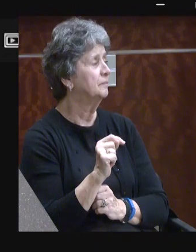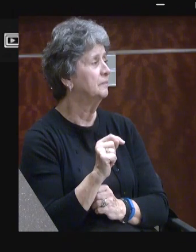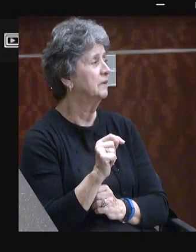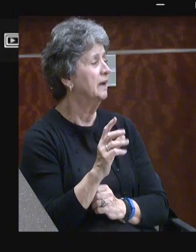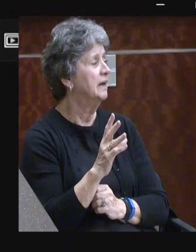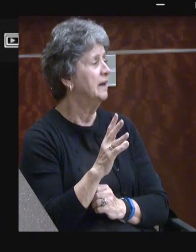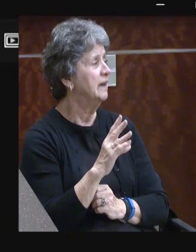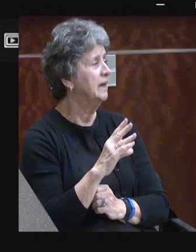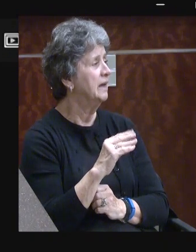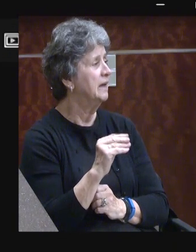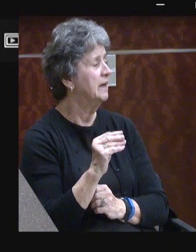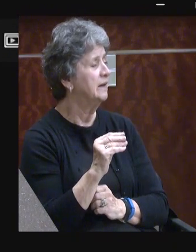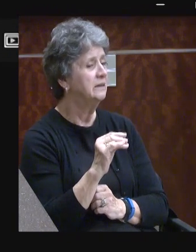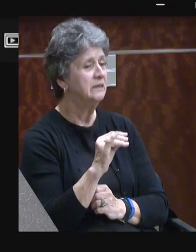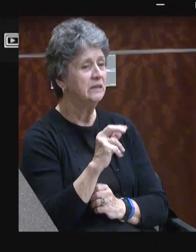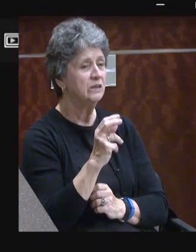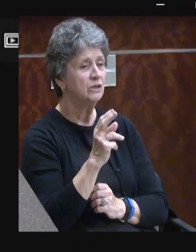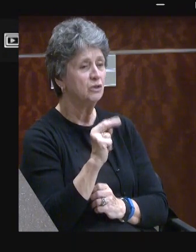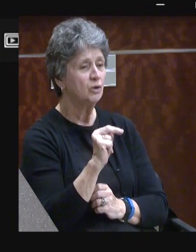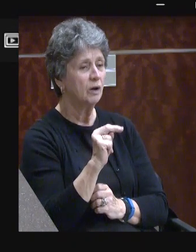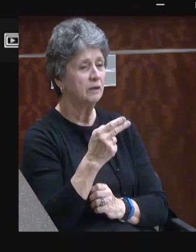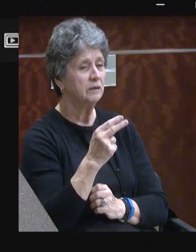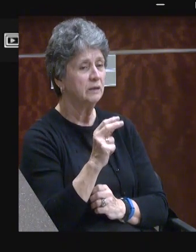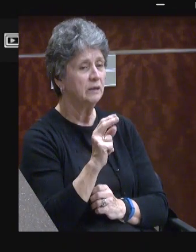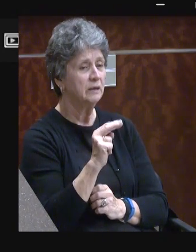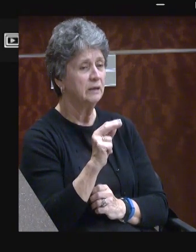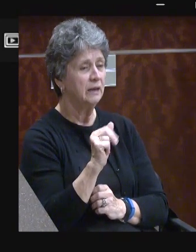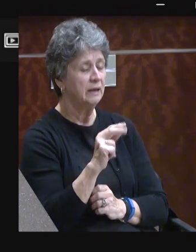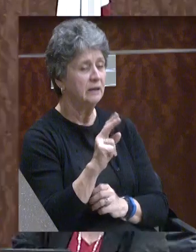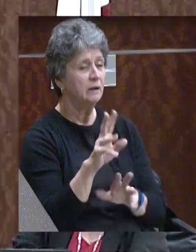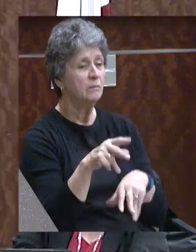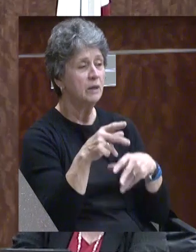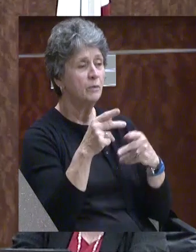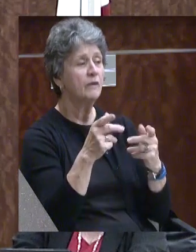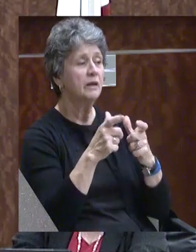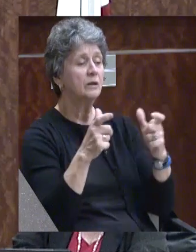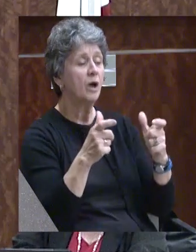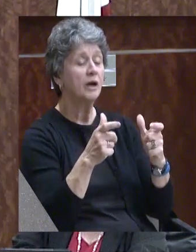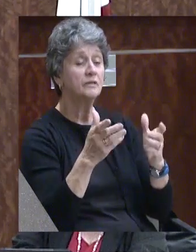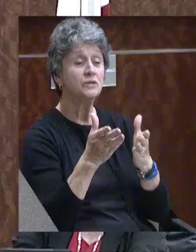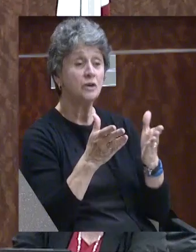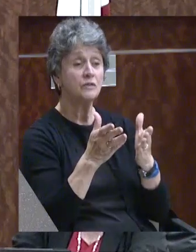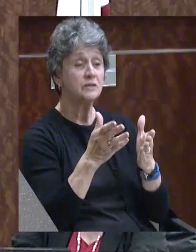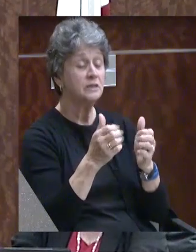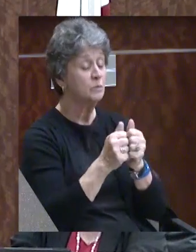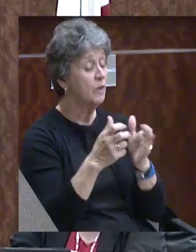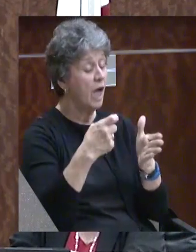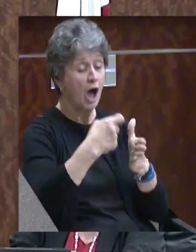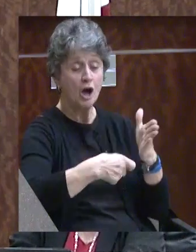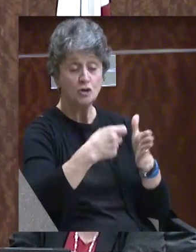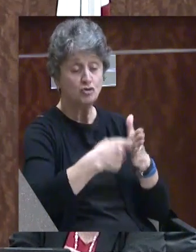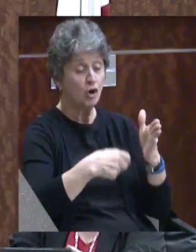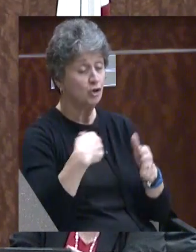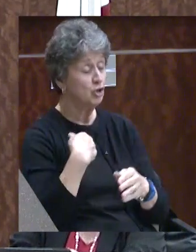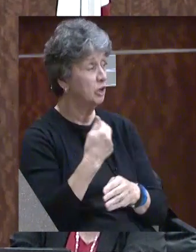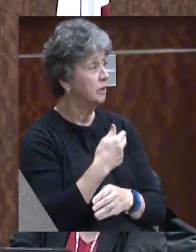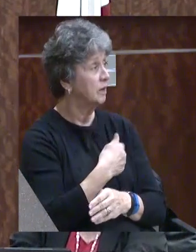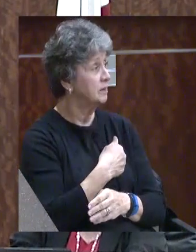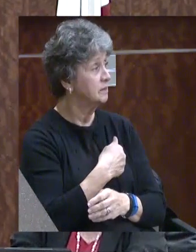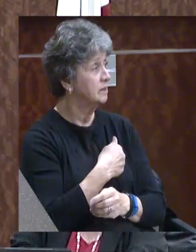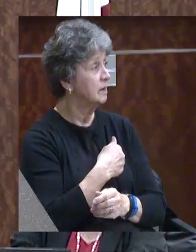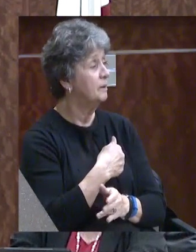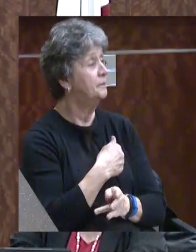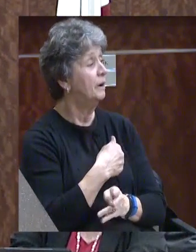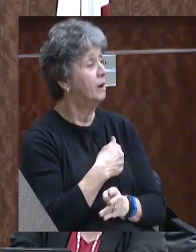A&A Tree, John Anna. They provided a lot of their services at no charge to the city. I'm sorry, Adirondack